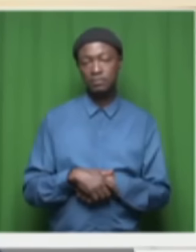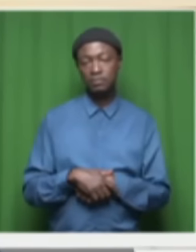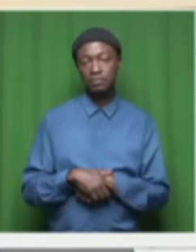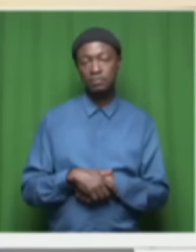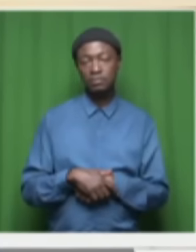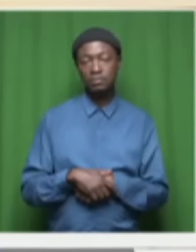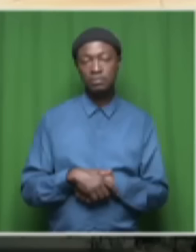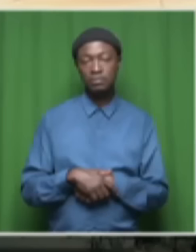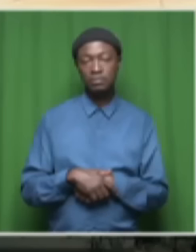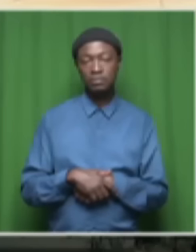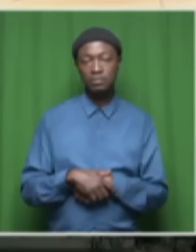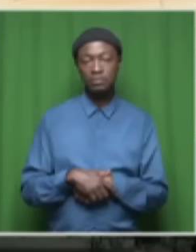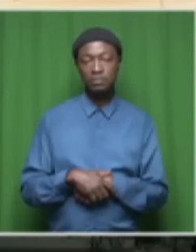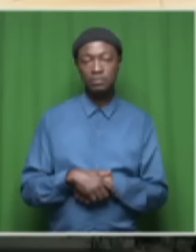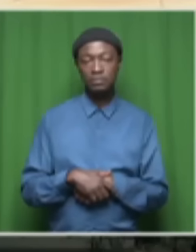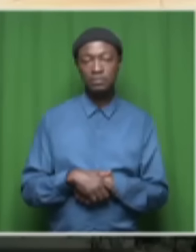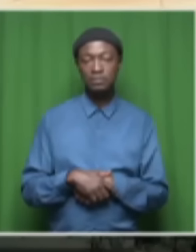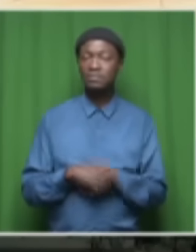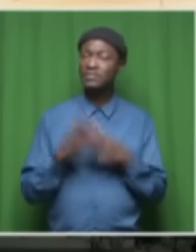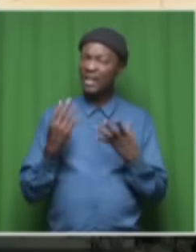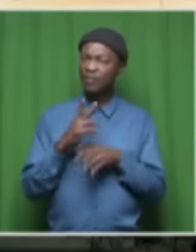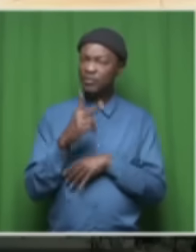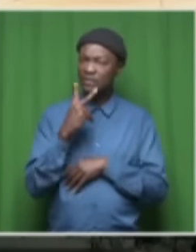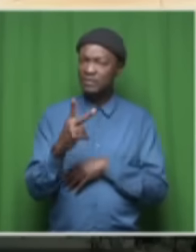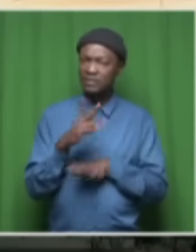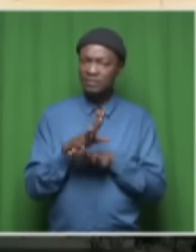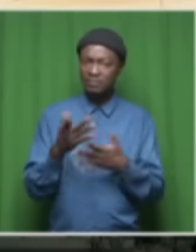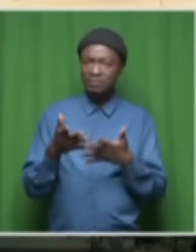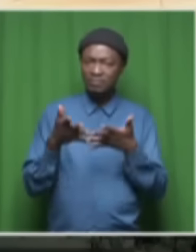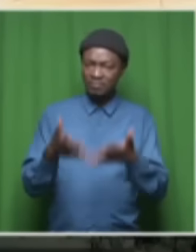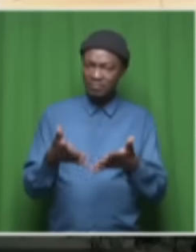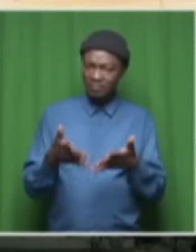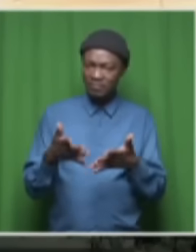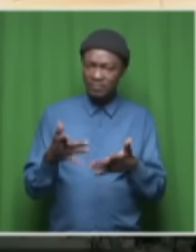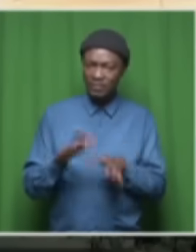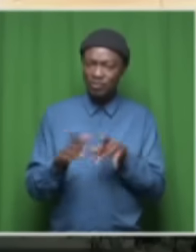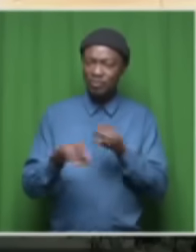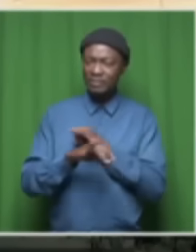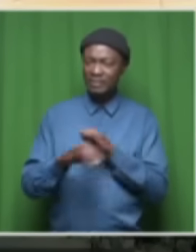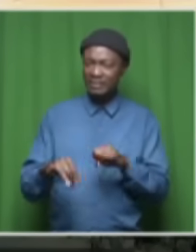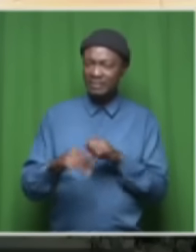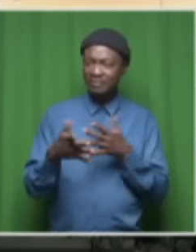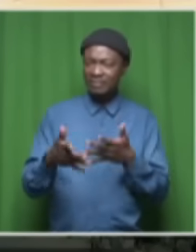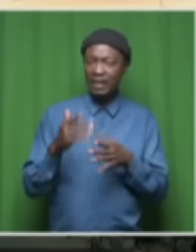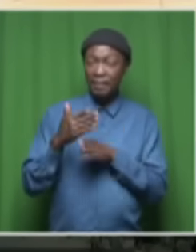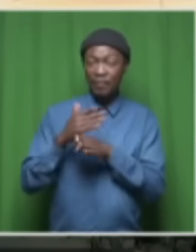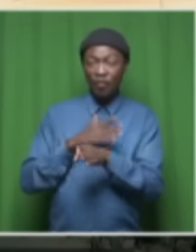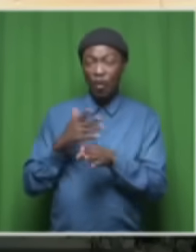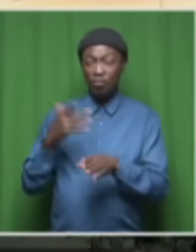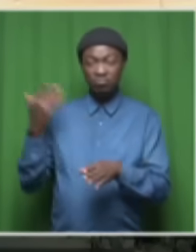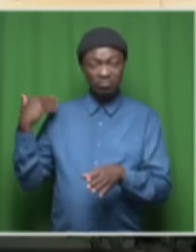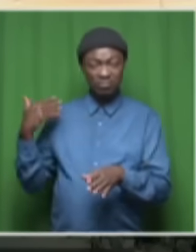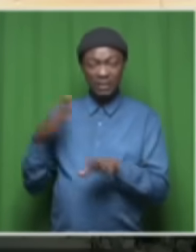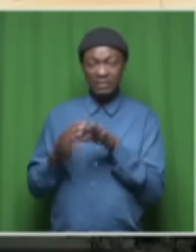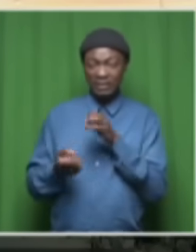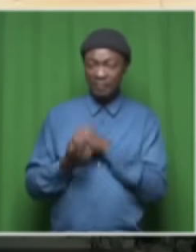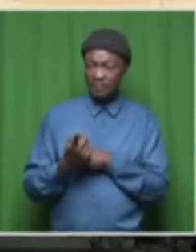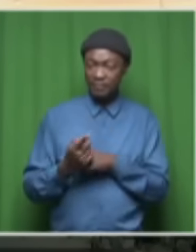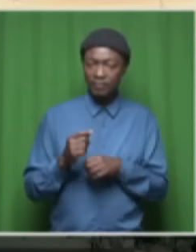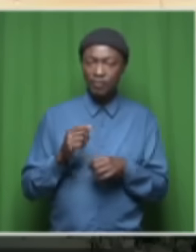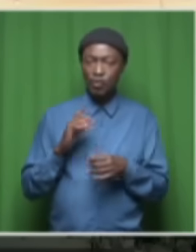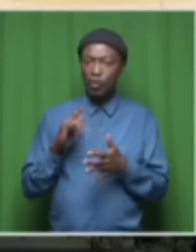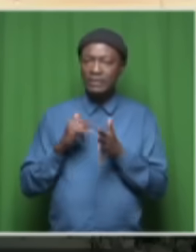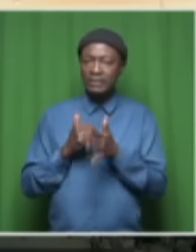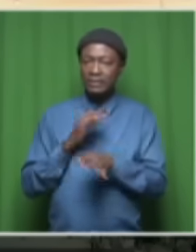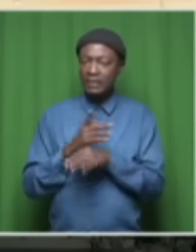Have we seen these kind of incidences to this severity before. I mean, it just seems that we